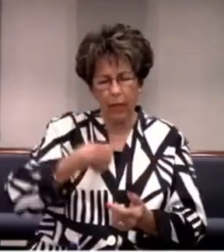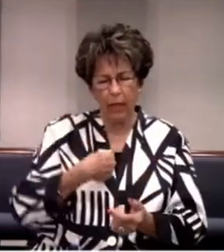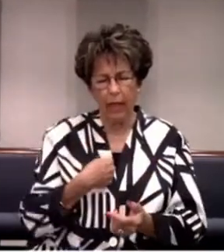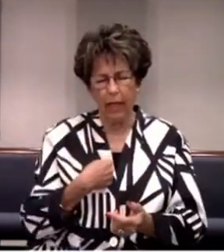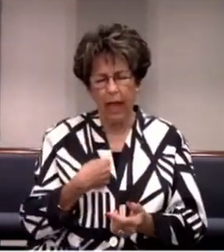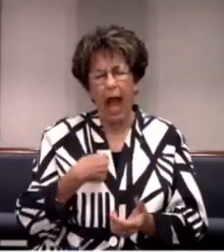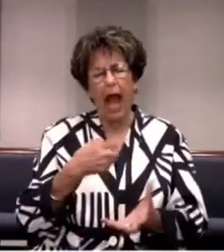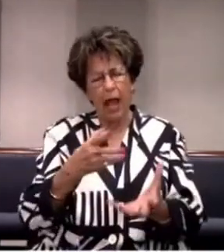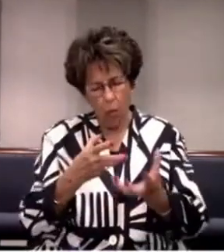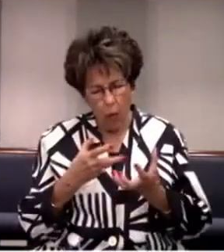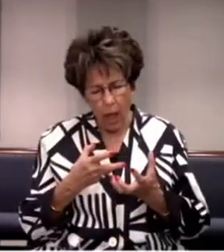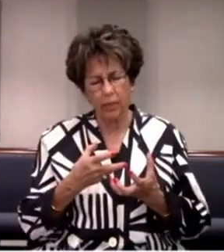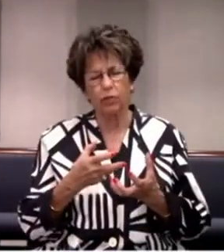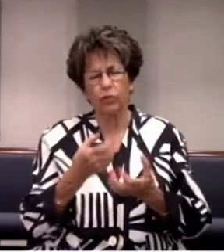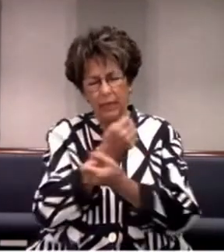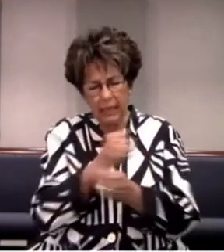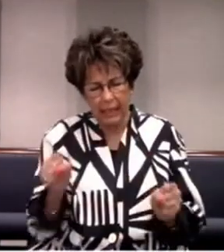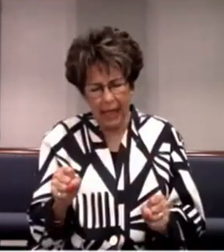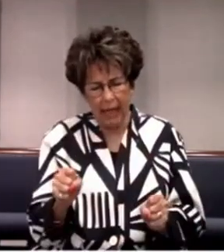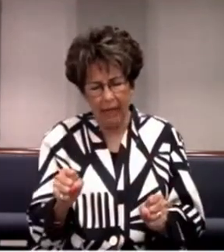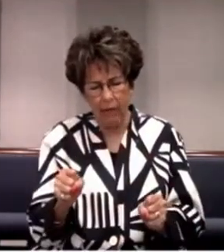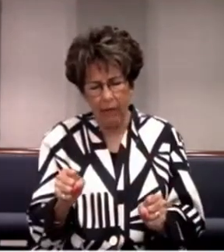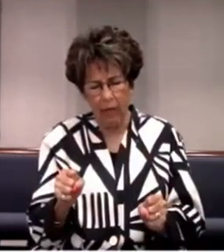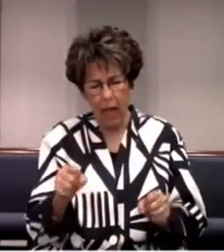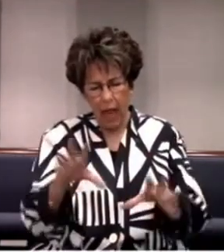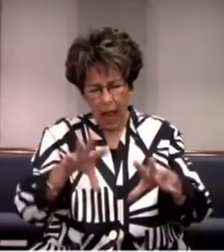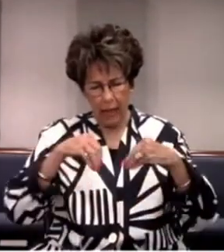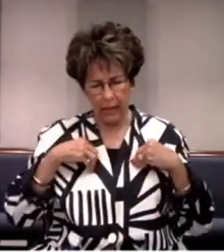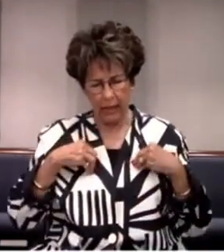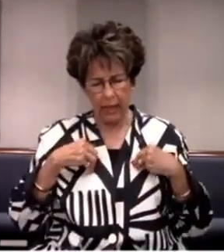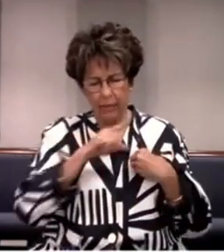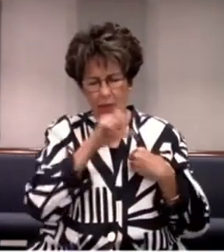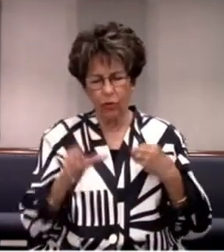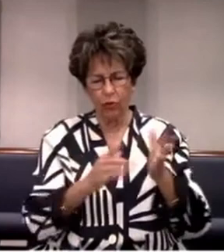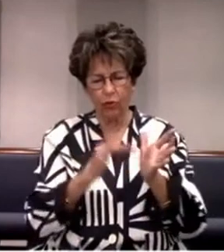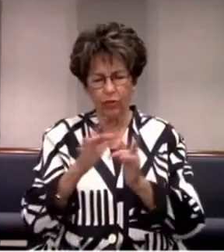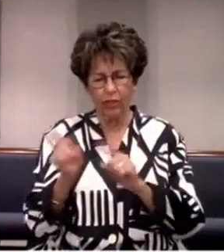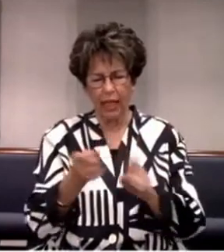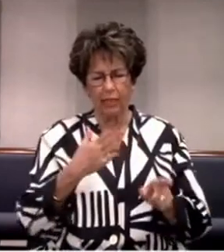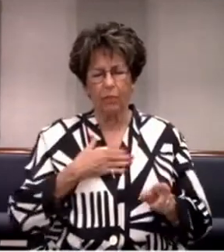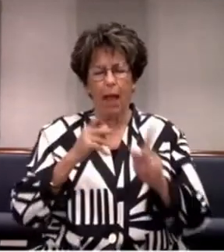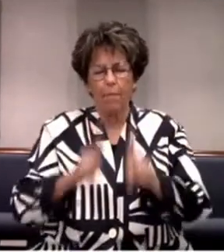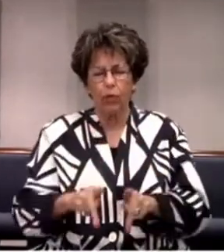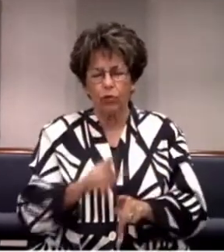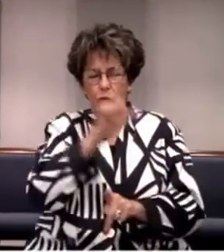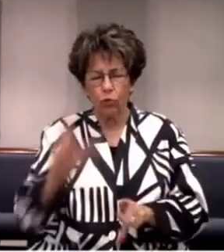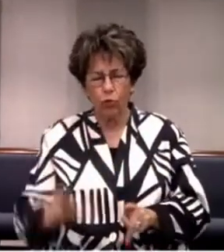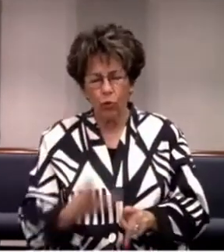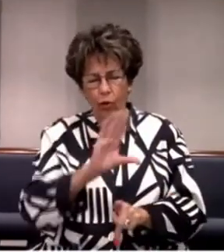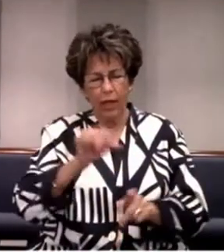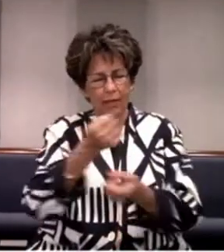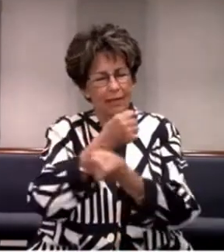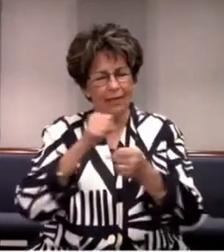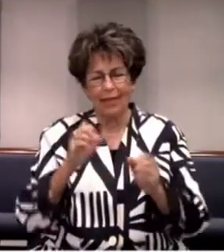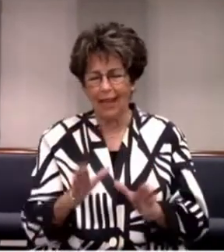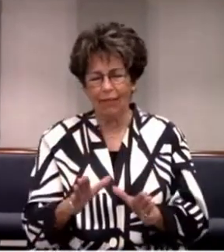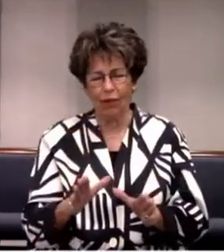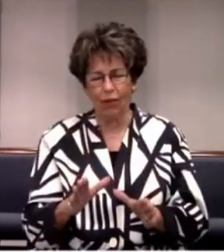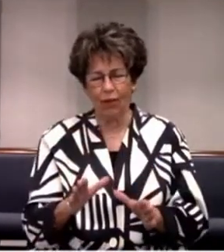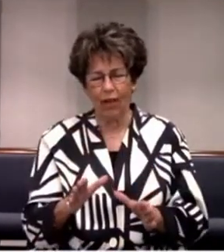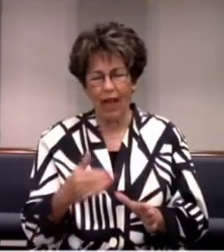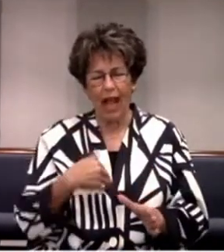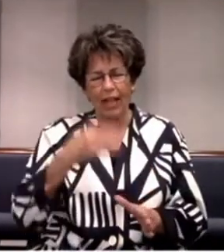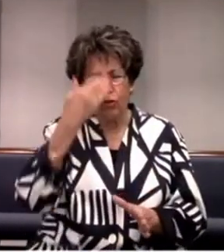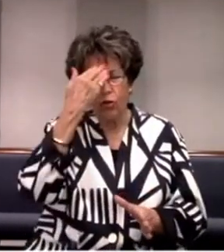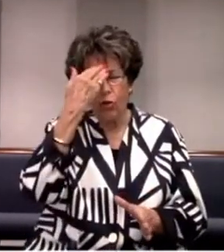how, I want to be saved. I accept the Lord Jesus as my personal Lord and Savior. I acknowledge